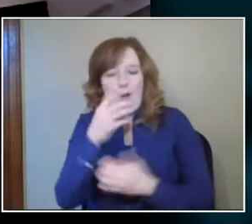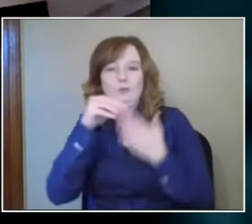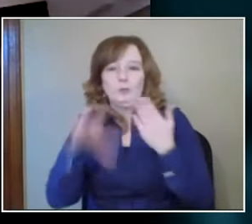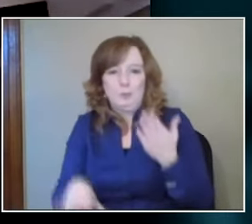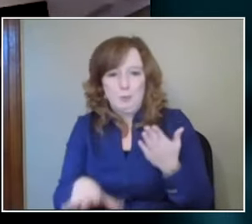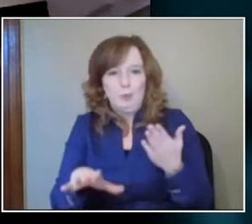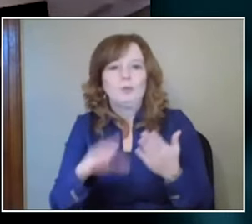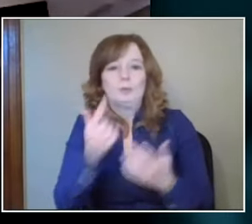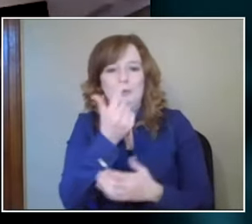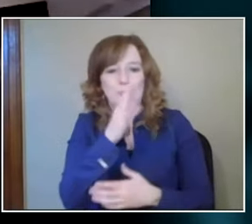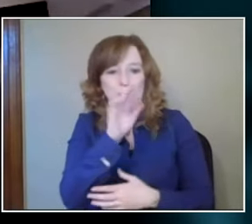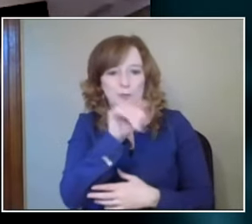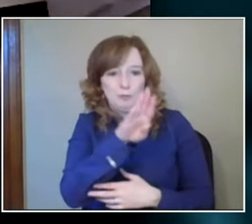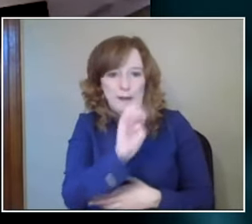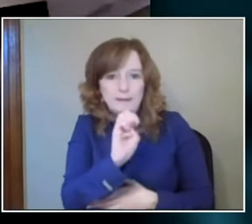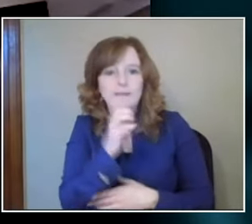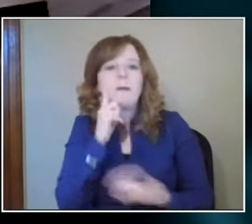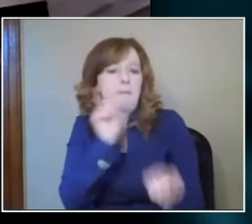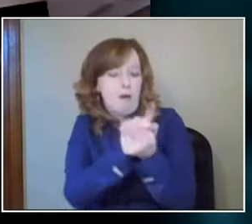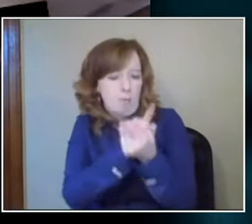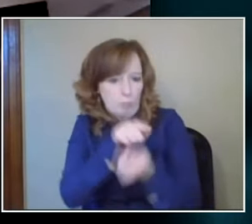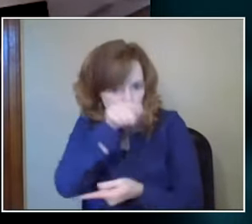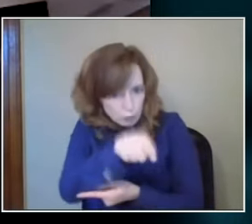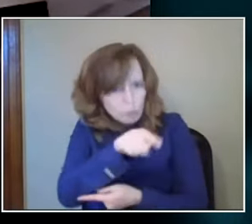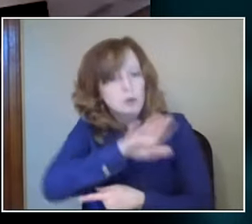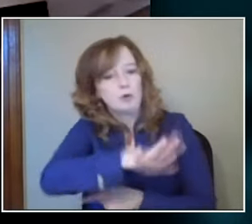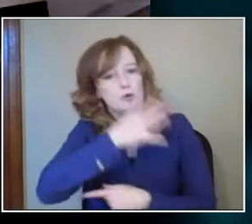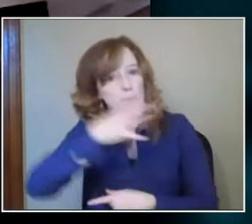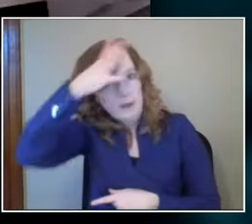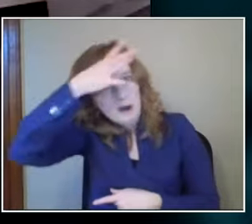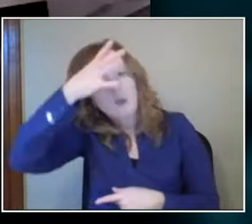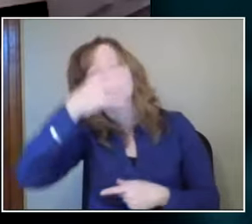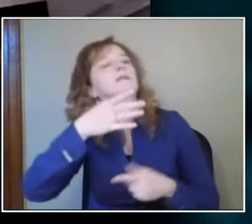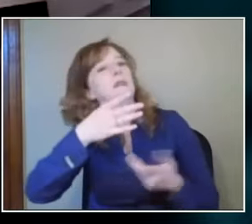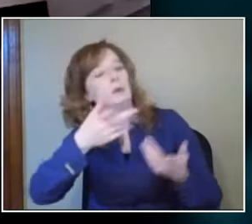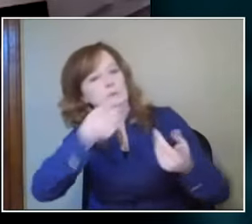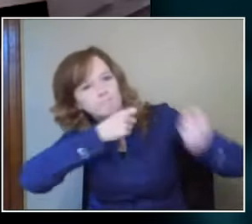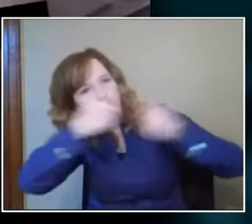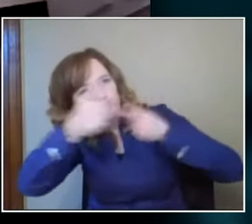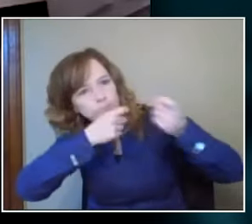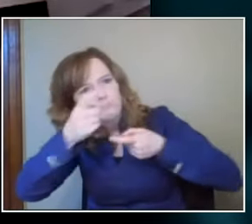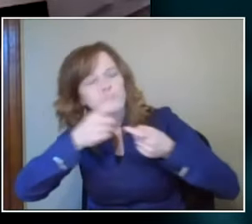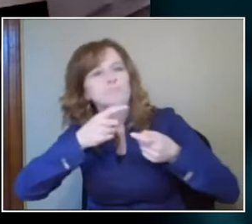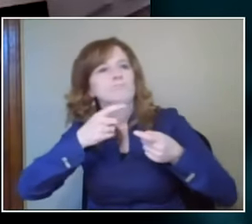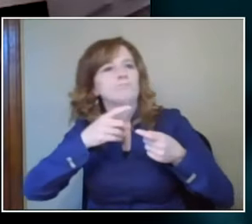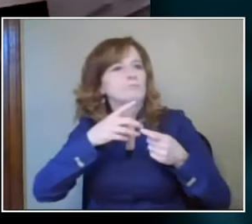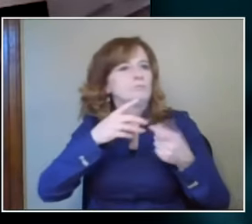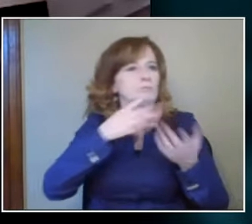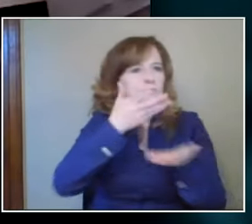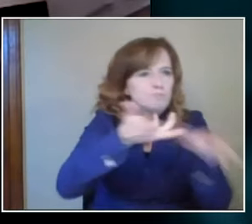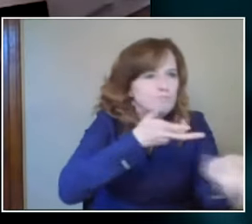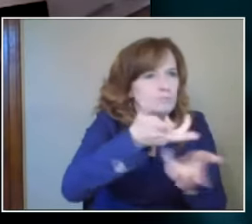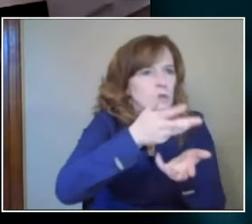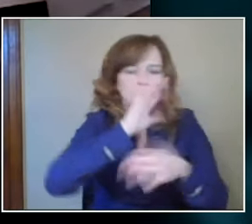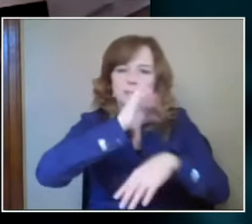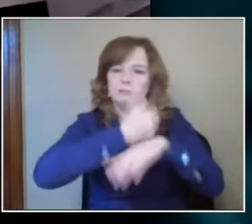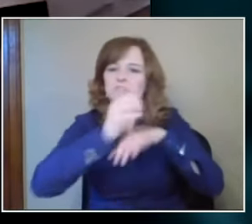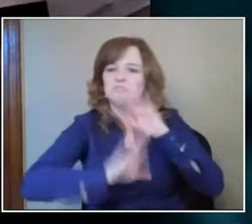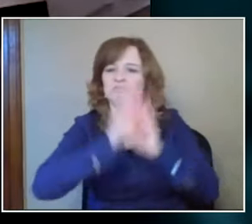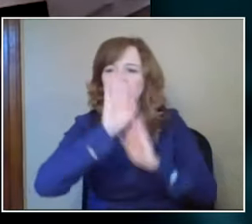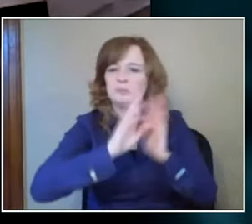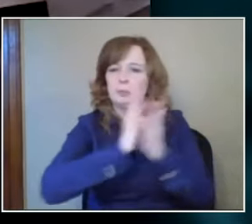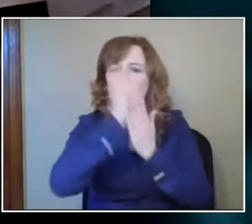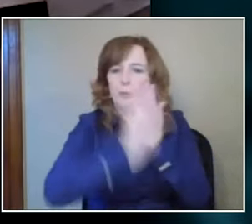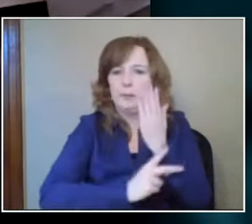and her initially about her thoughts about Columbus State and what her program of study might look like. And she decided to attack